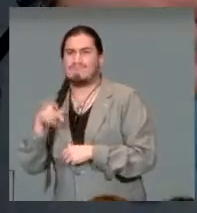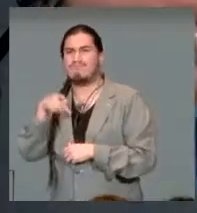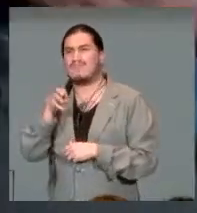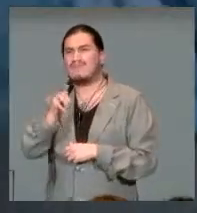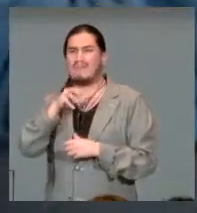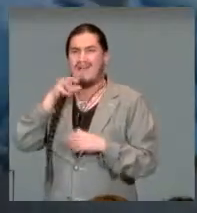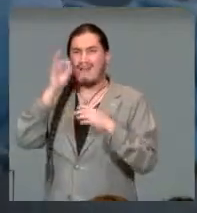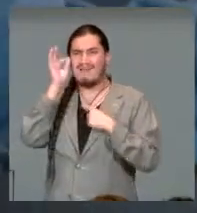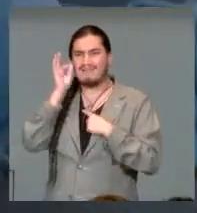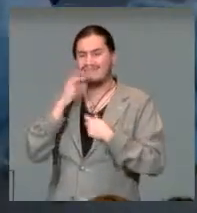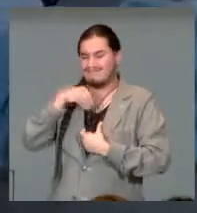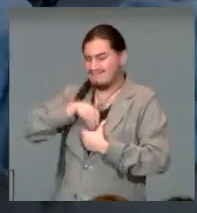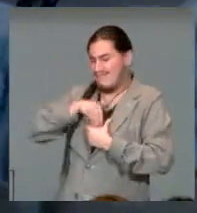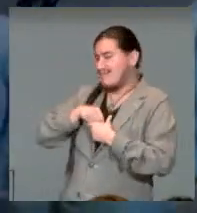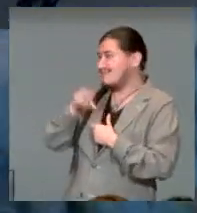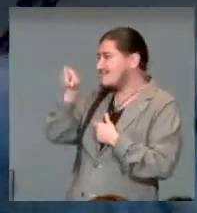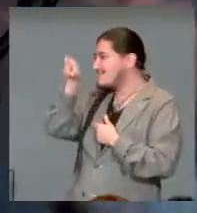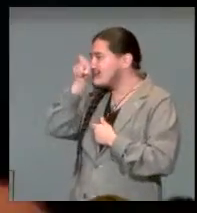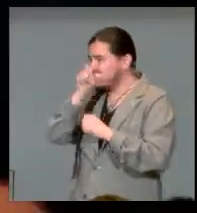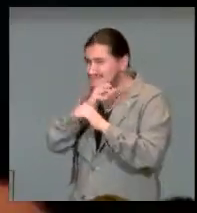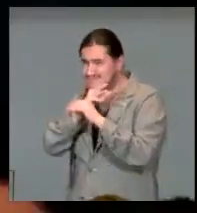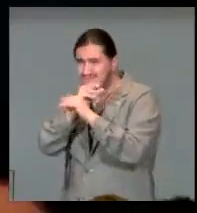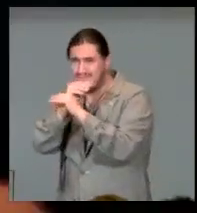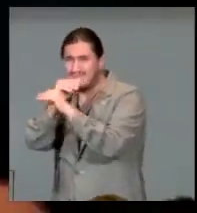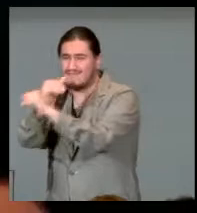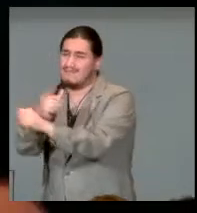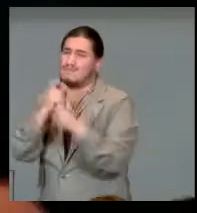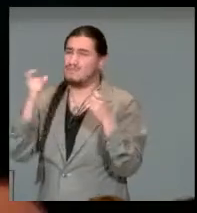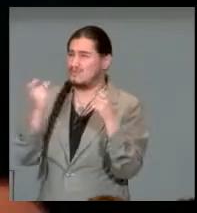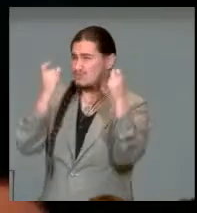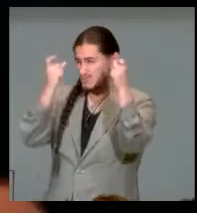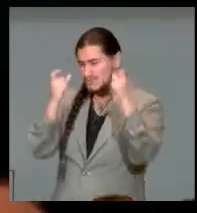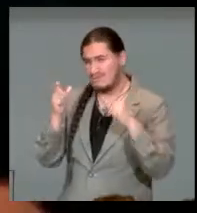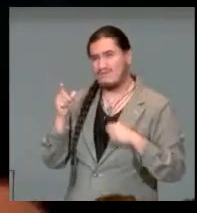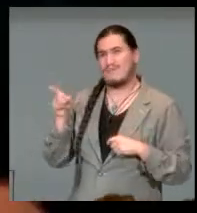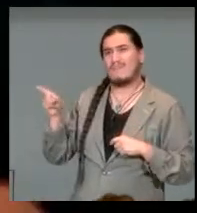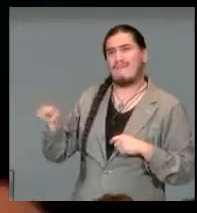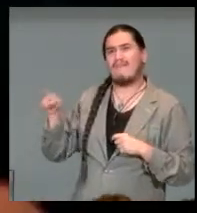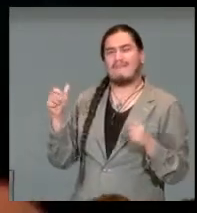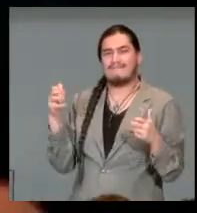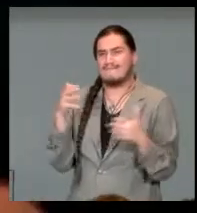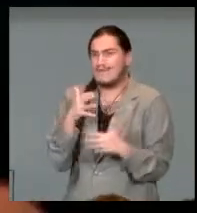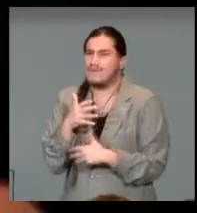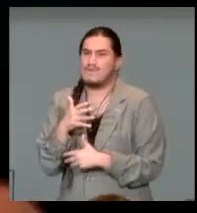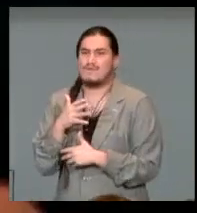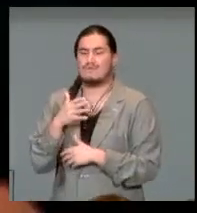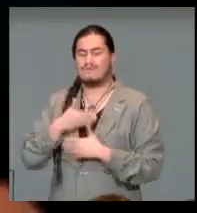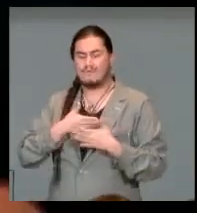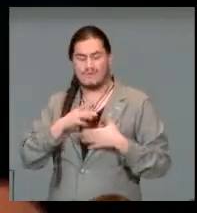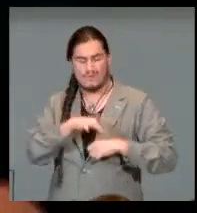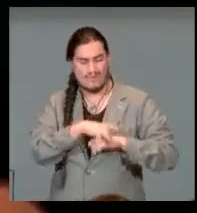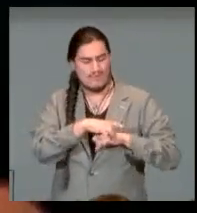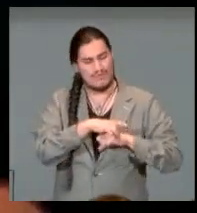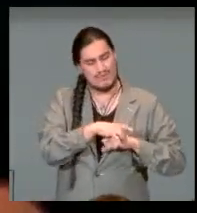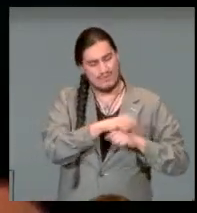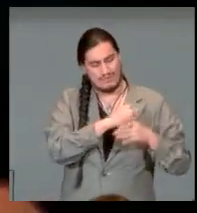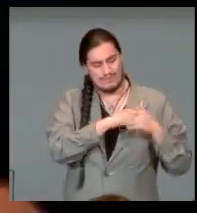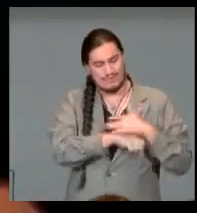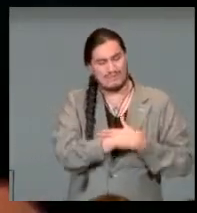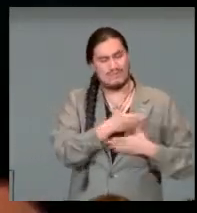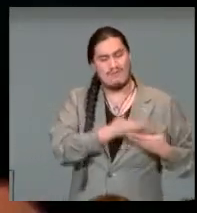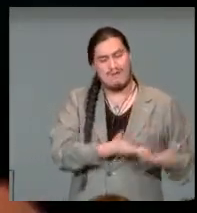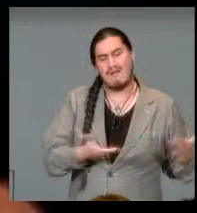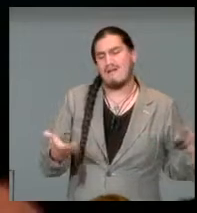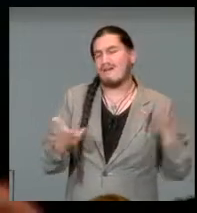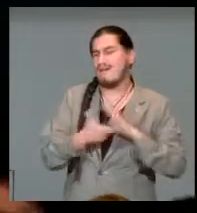in me, the eagle, the flight, the ritual of me fears, the too bare earth child, the too savage in me,